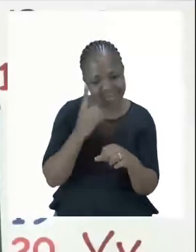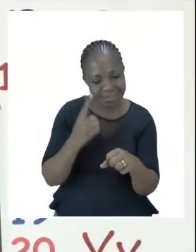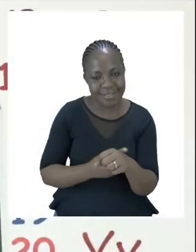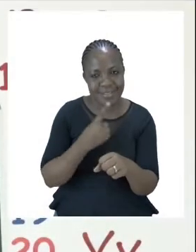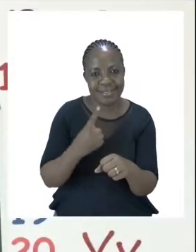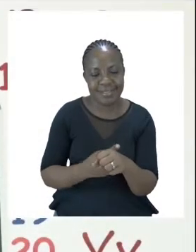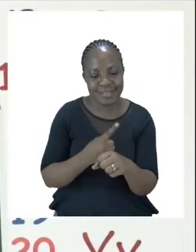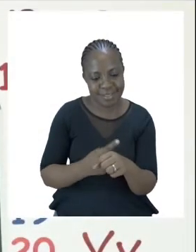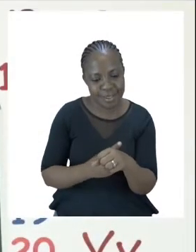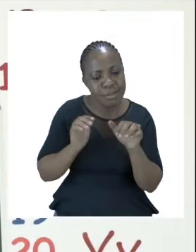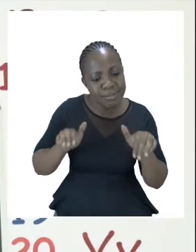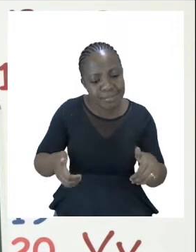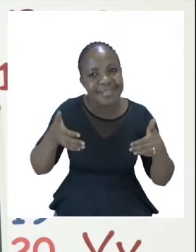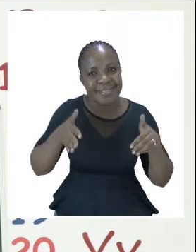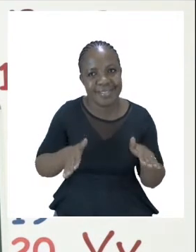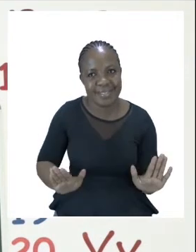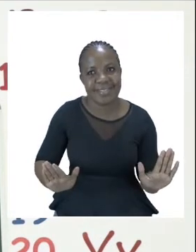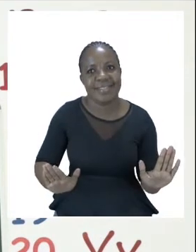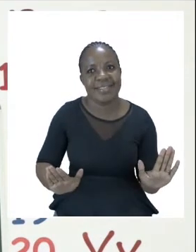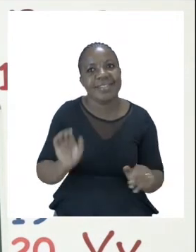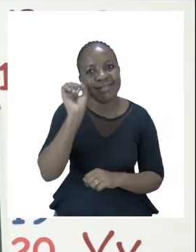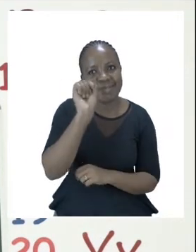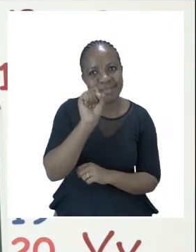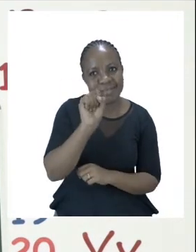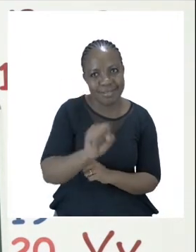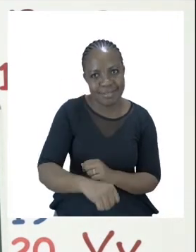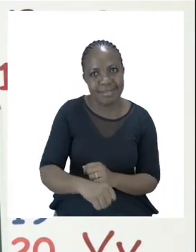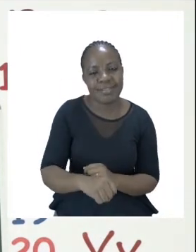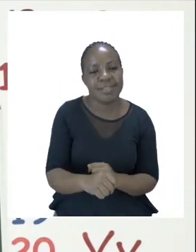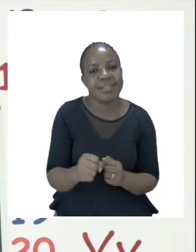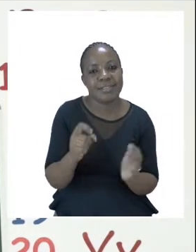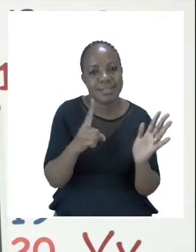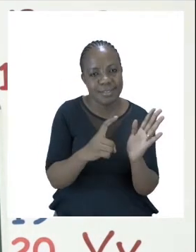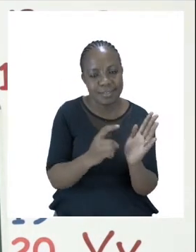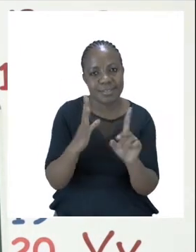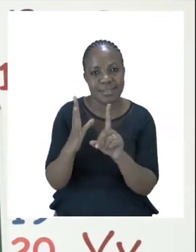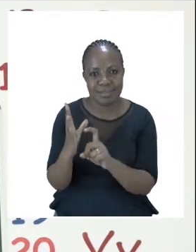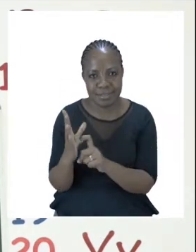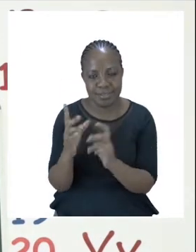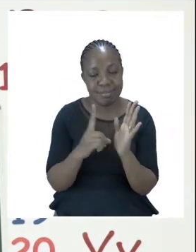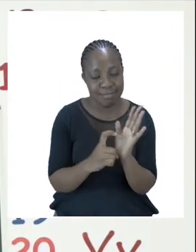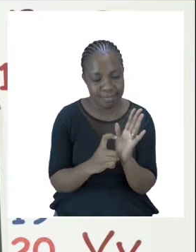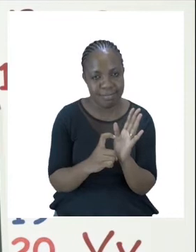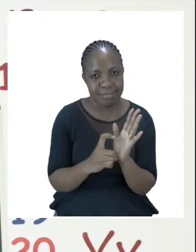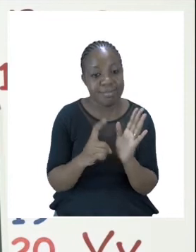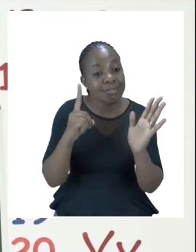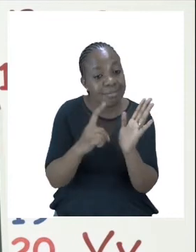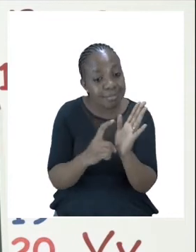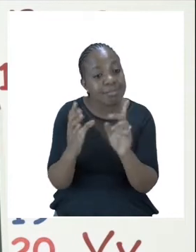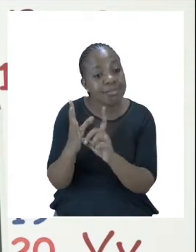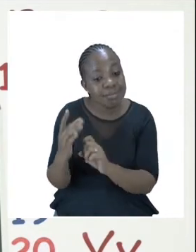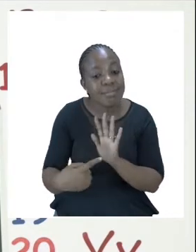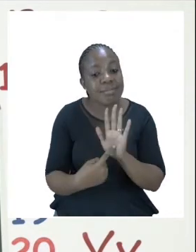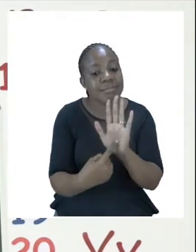boys and girls, we must sanitize. Now remember, when we sanitize, we